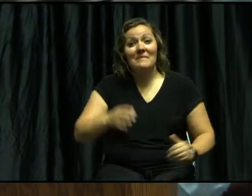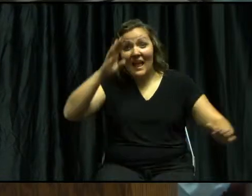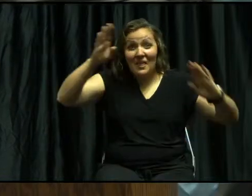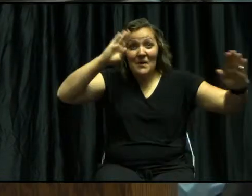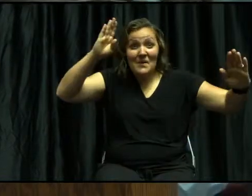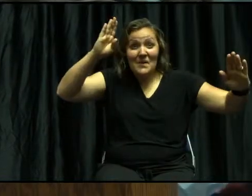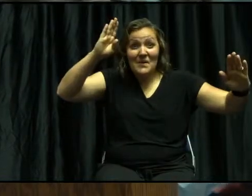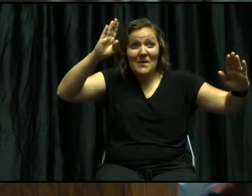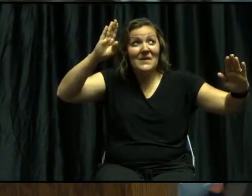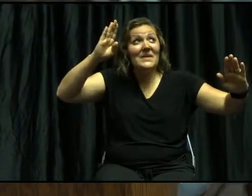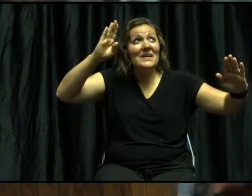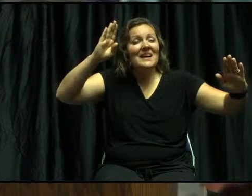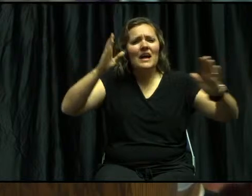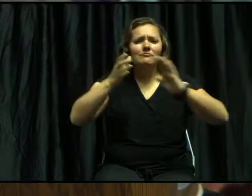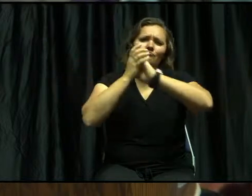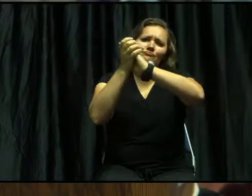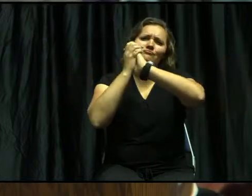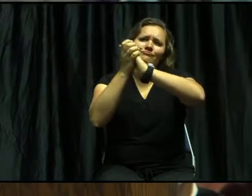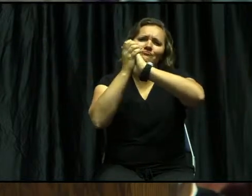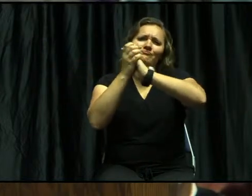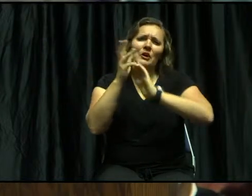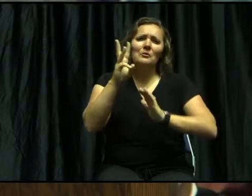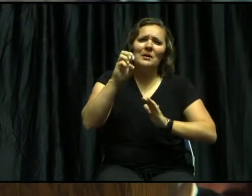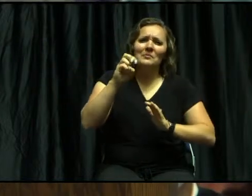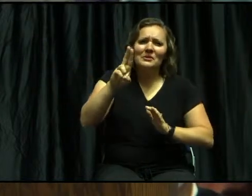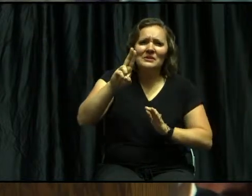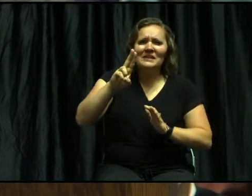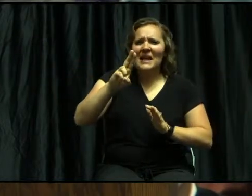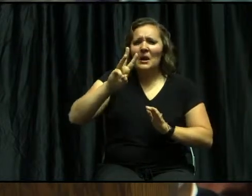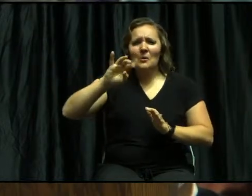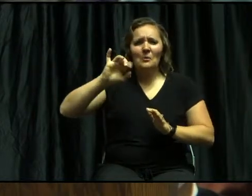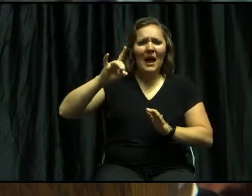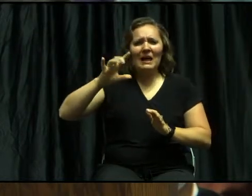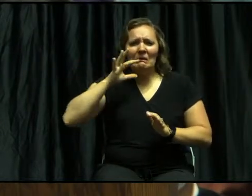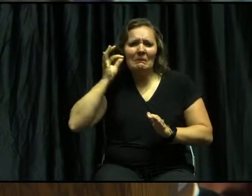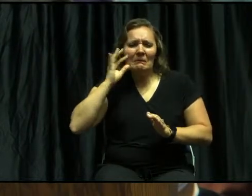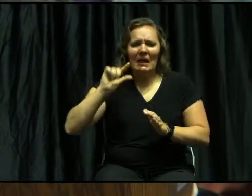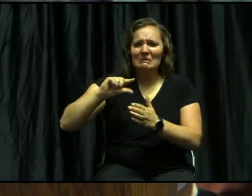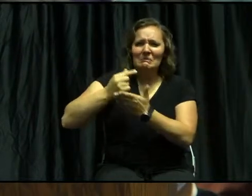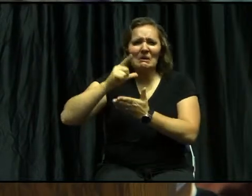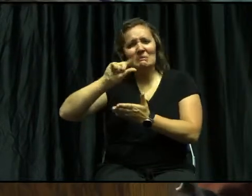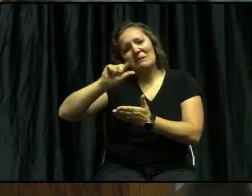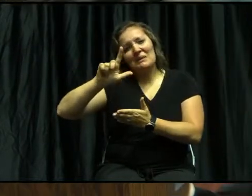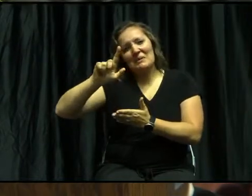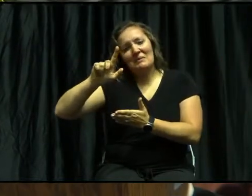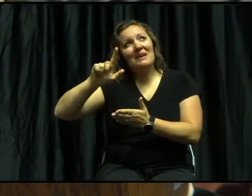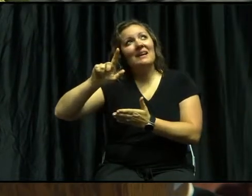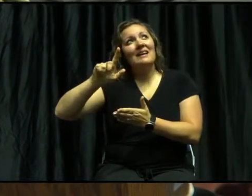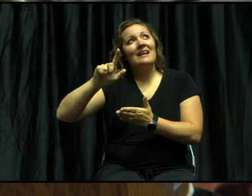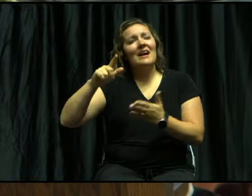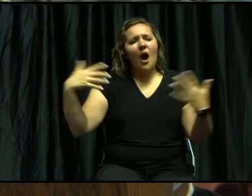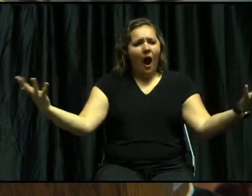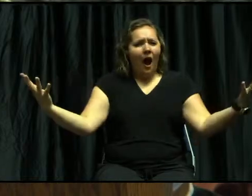Hello, and congratulations to the Weber State Wildcats graduates of 2021.